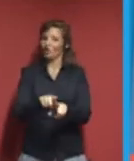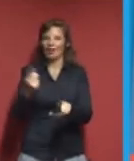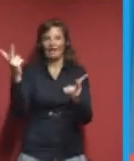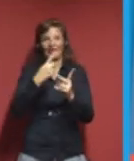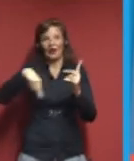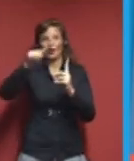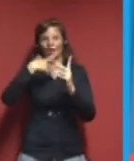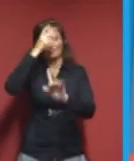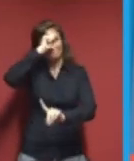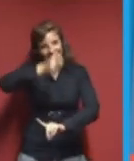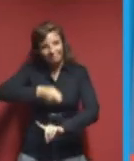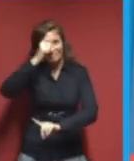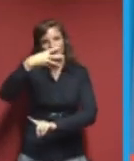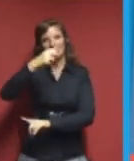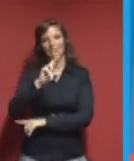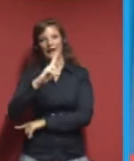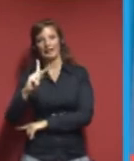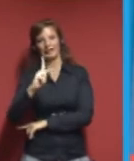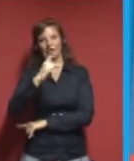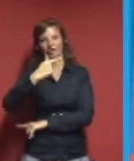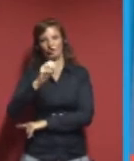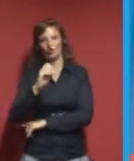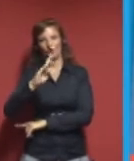Mark? Come on the stage.